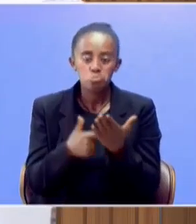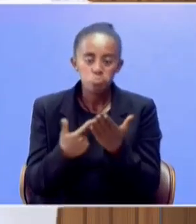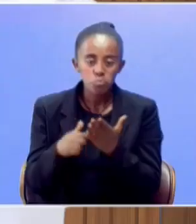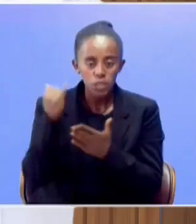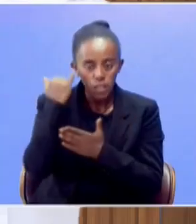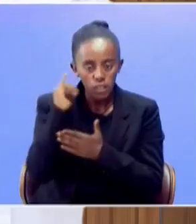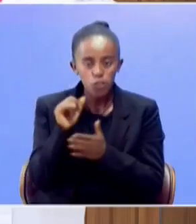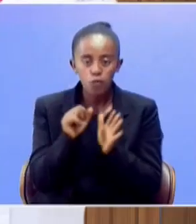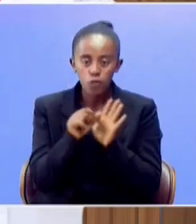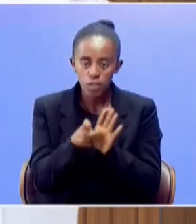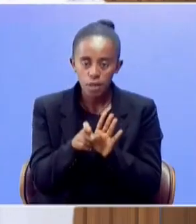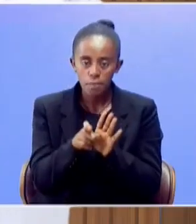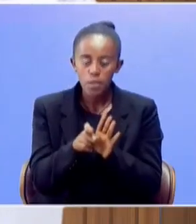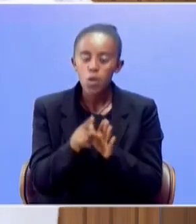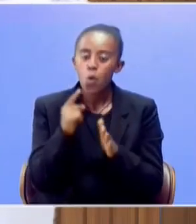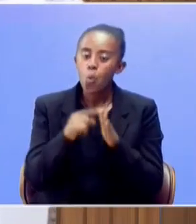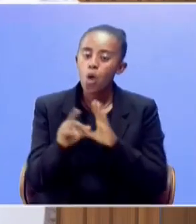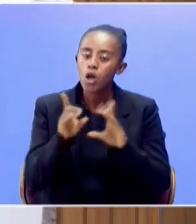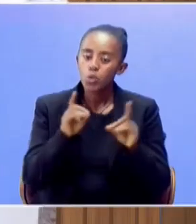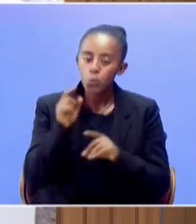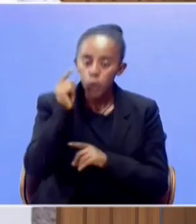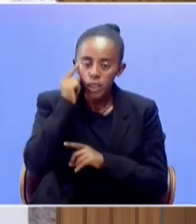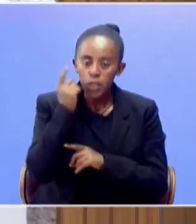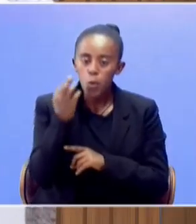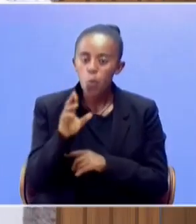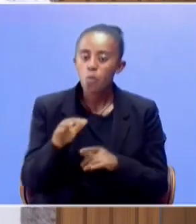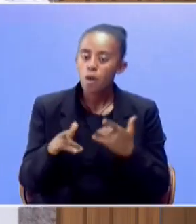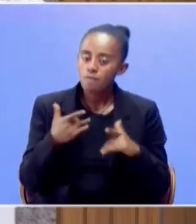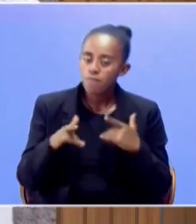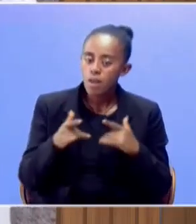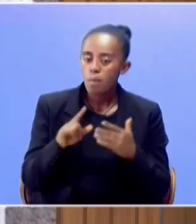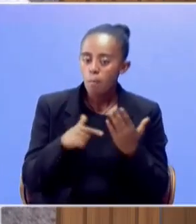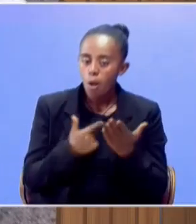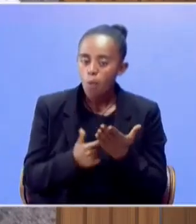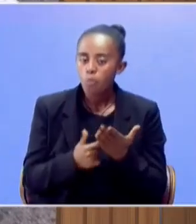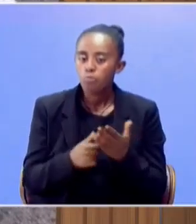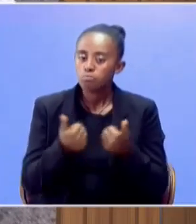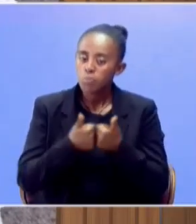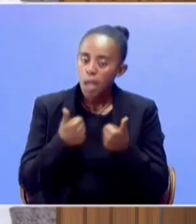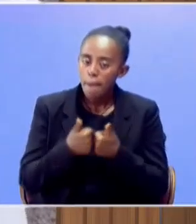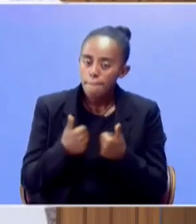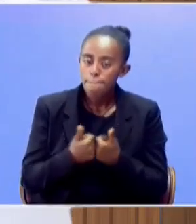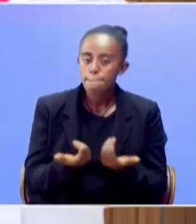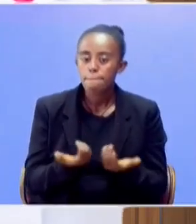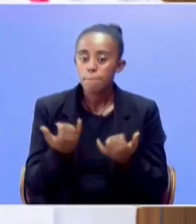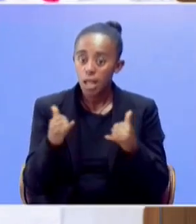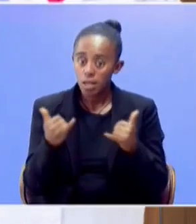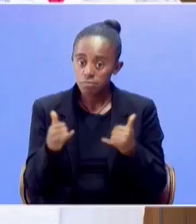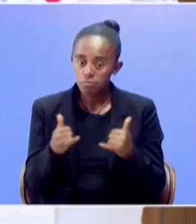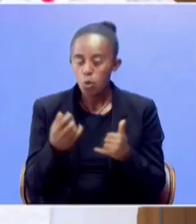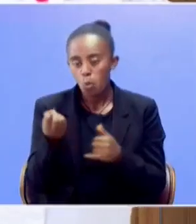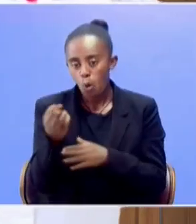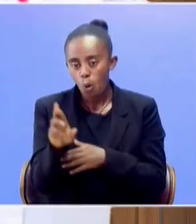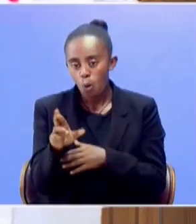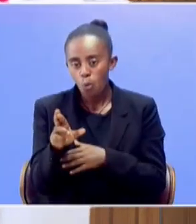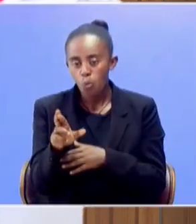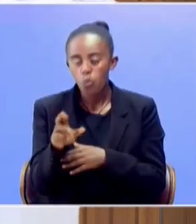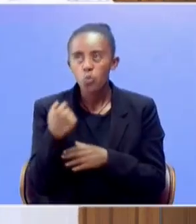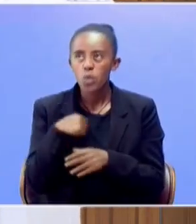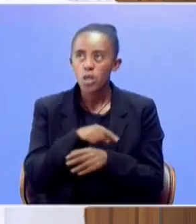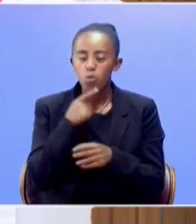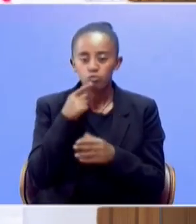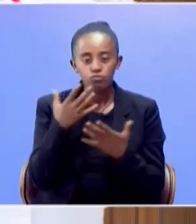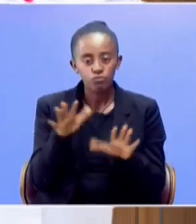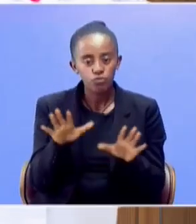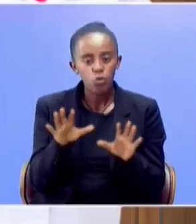like, for example, what do you think or what do you feel about playing video games? Yes? Or we also say,